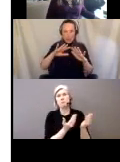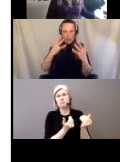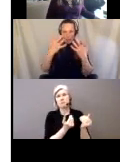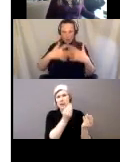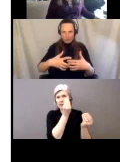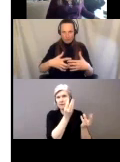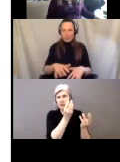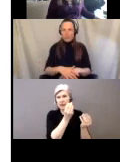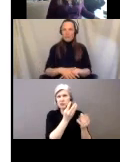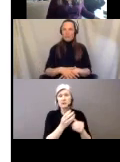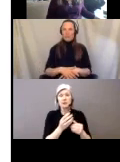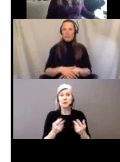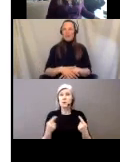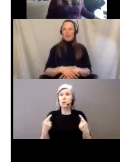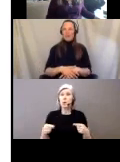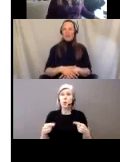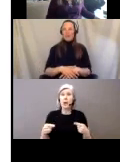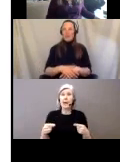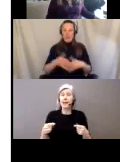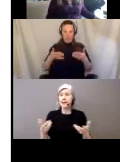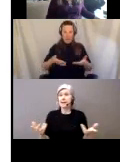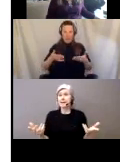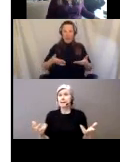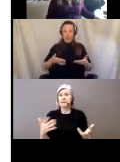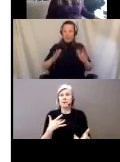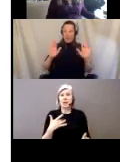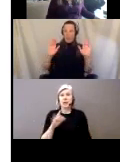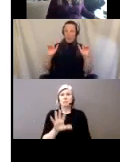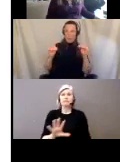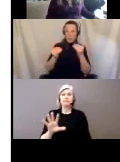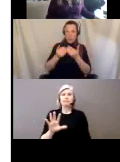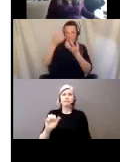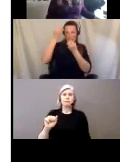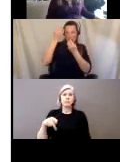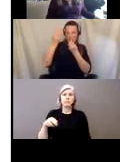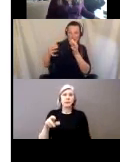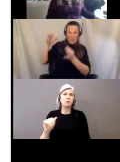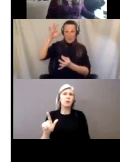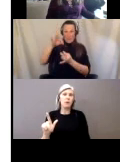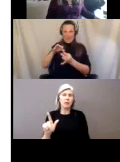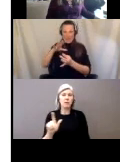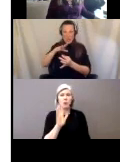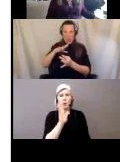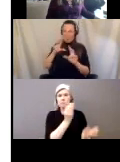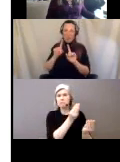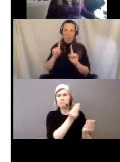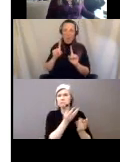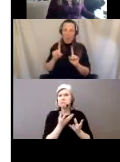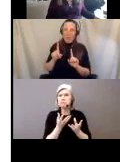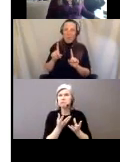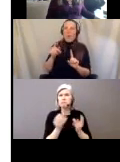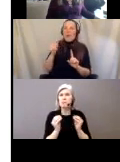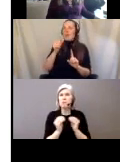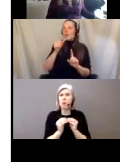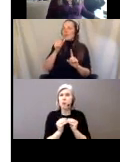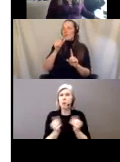don't know a specific date at this time on when we'll receive more information, but as soon as that info is available, we